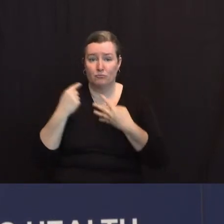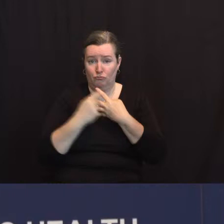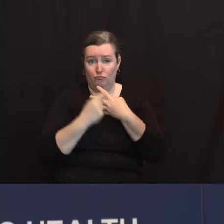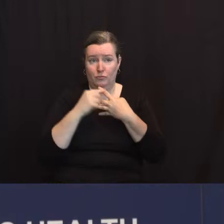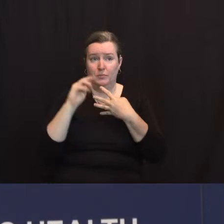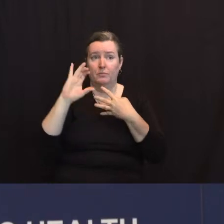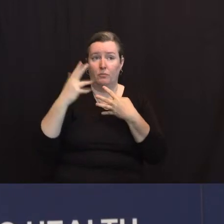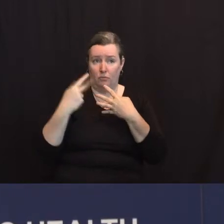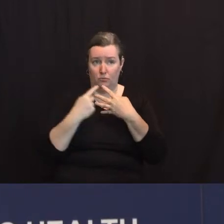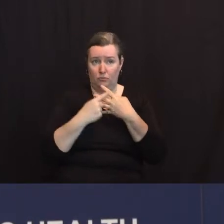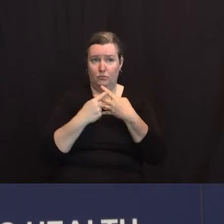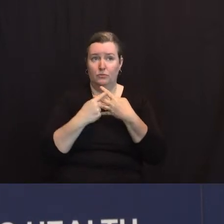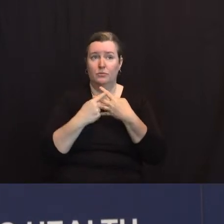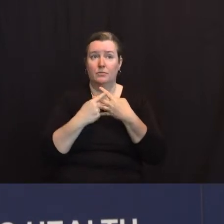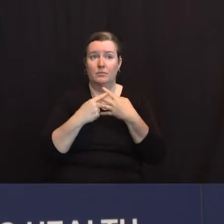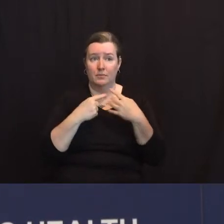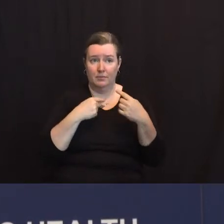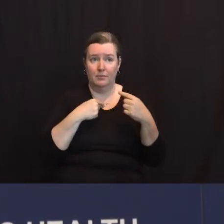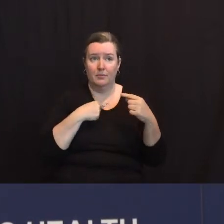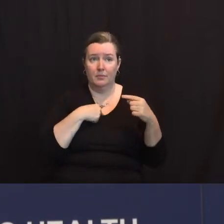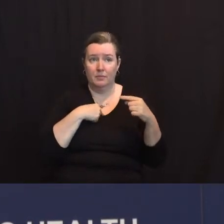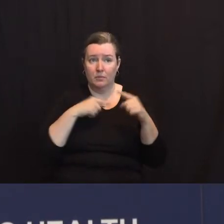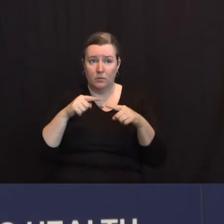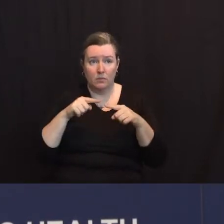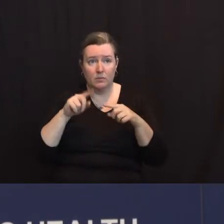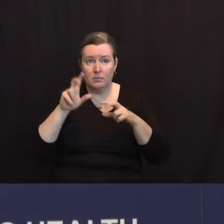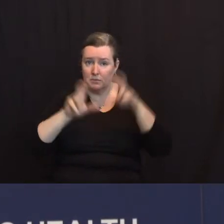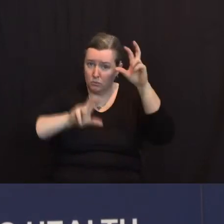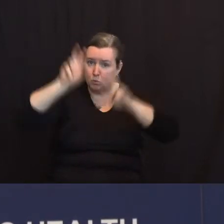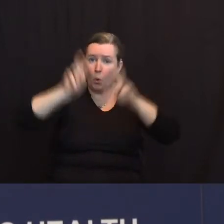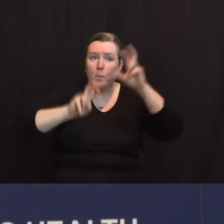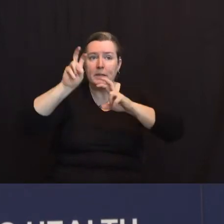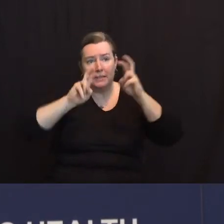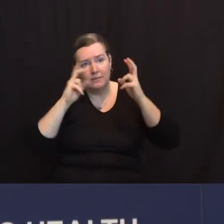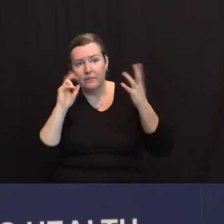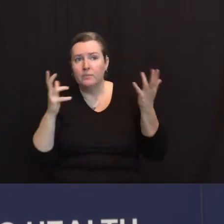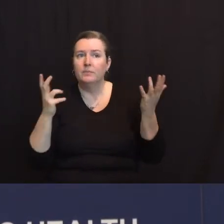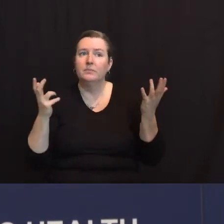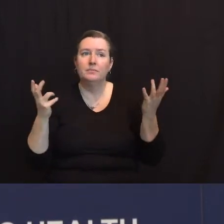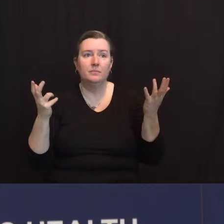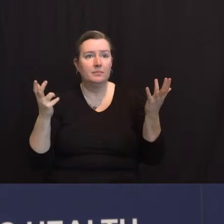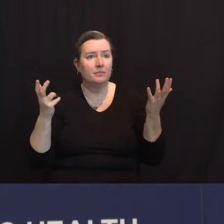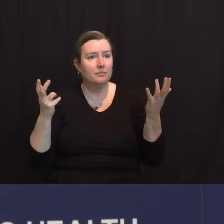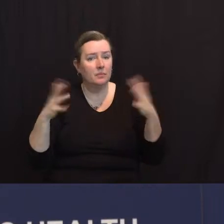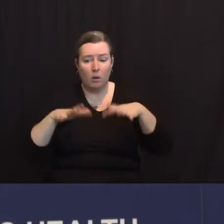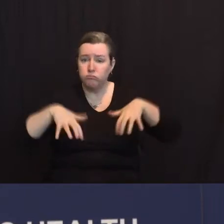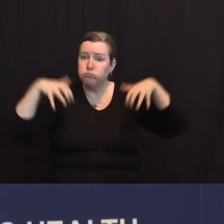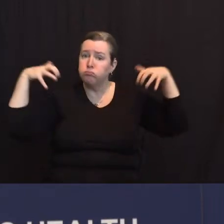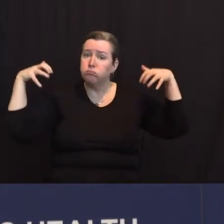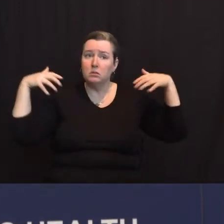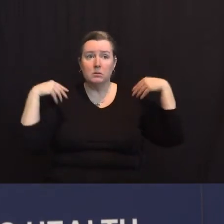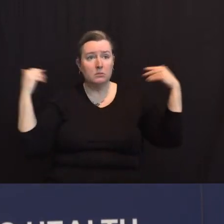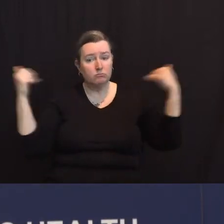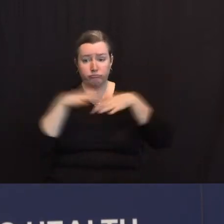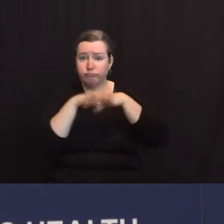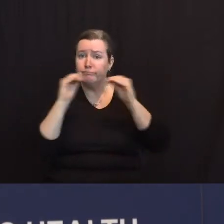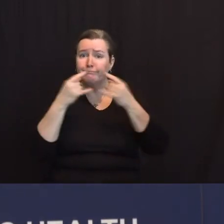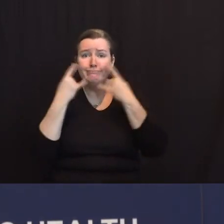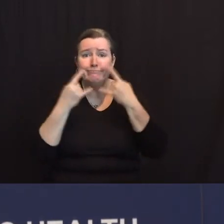mask. And I went to the last Flyers-Boston game on March 10th before they shut down. Jared, Boston won.